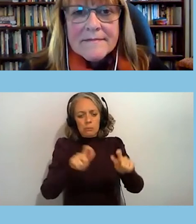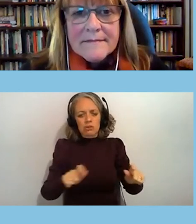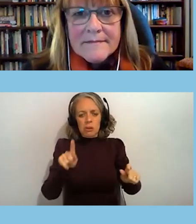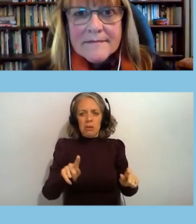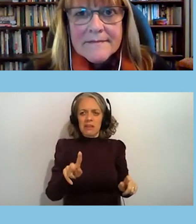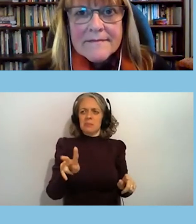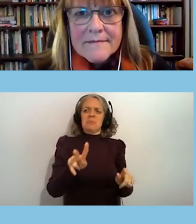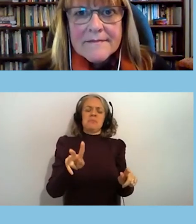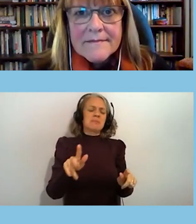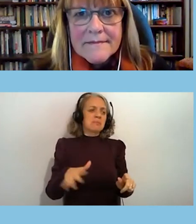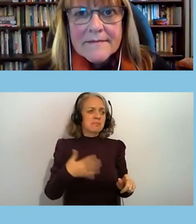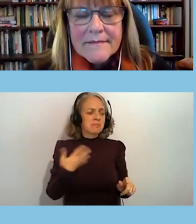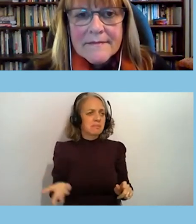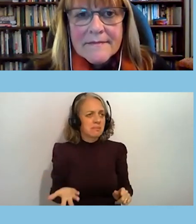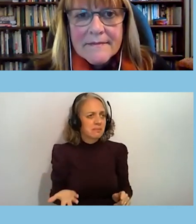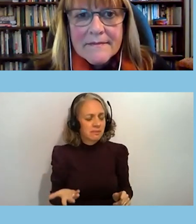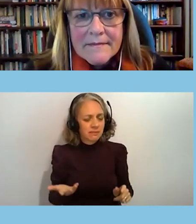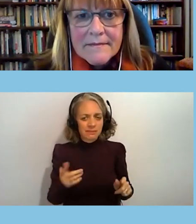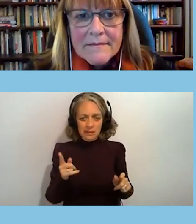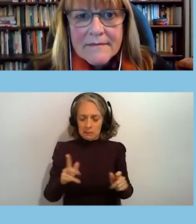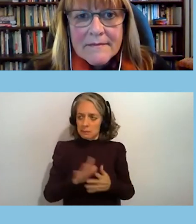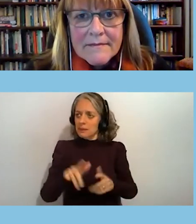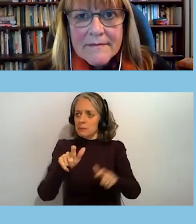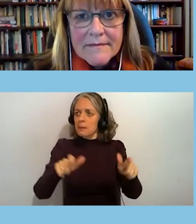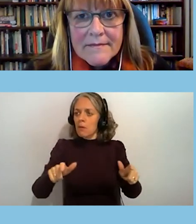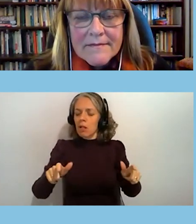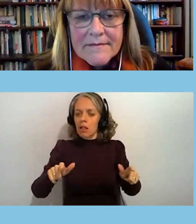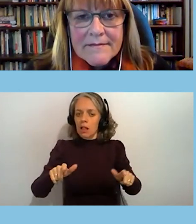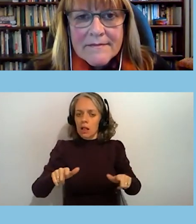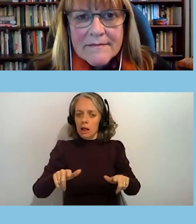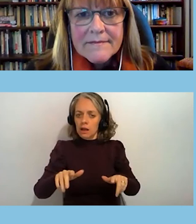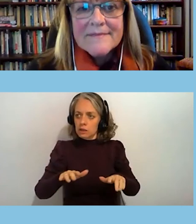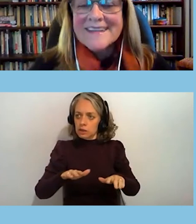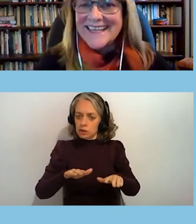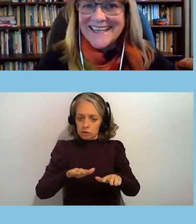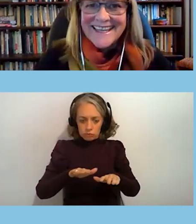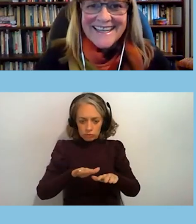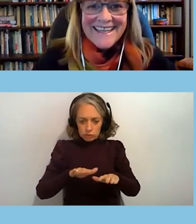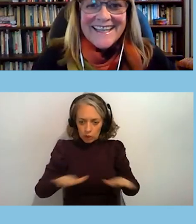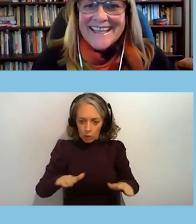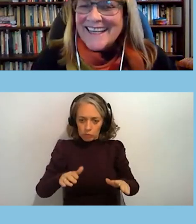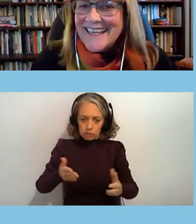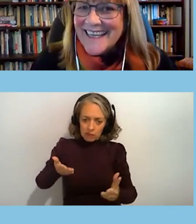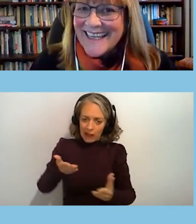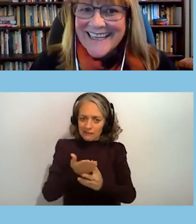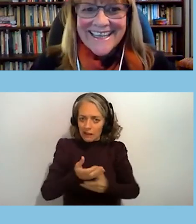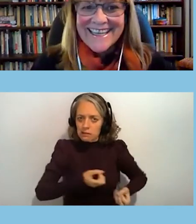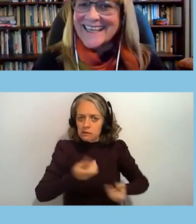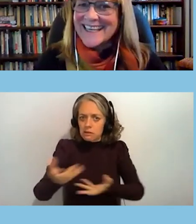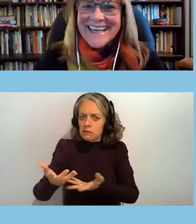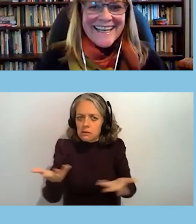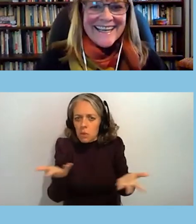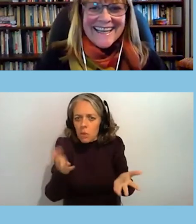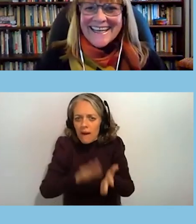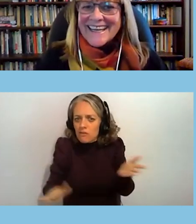aesthetic distastes that stop people making what could be made accessible. Where does that come from, and